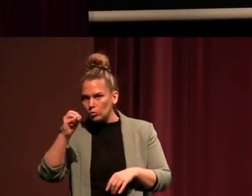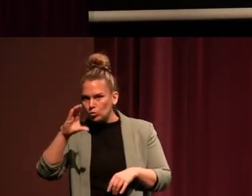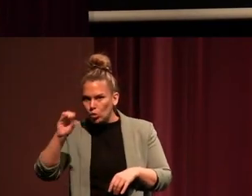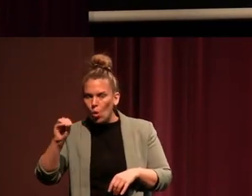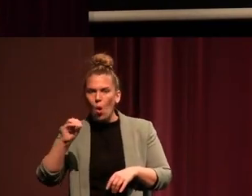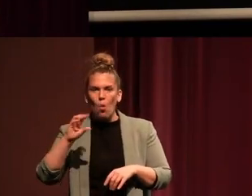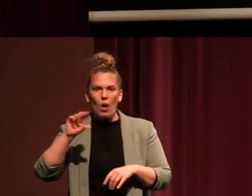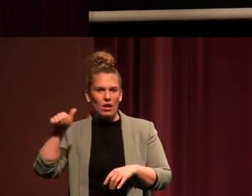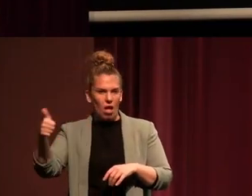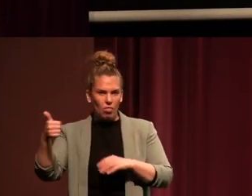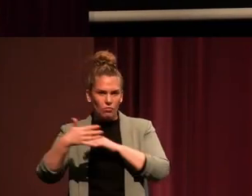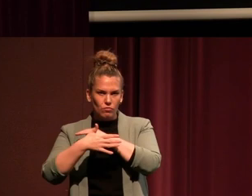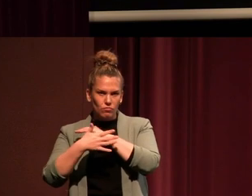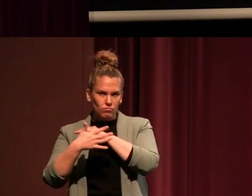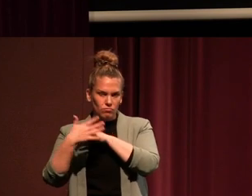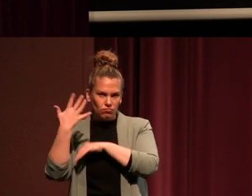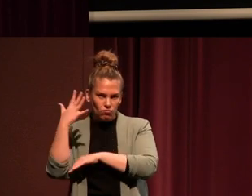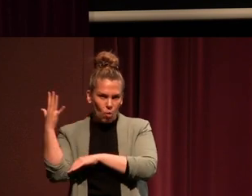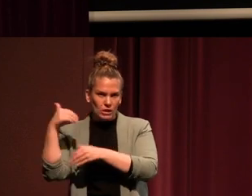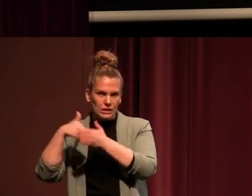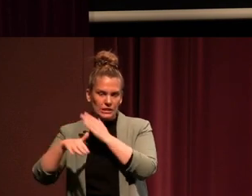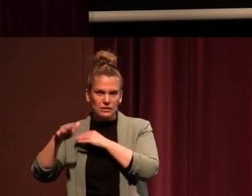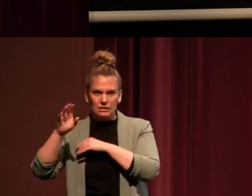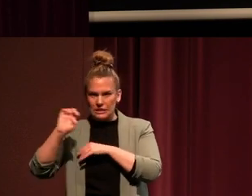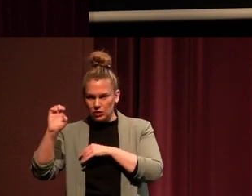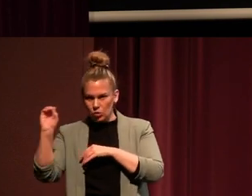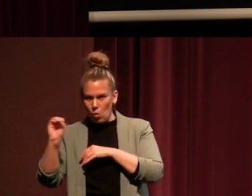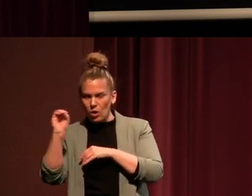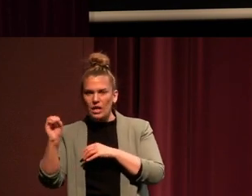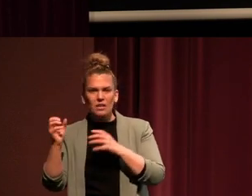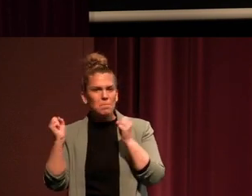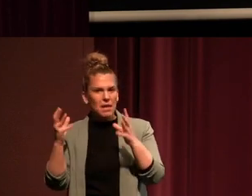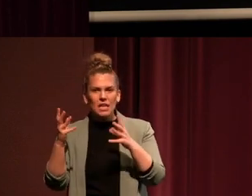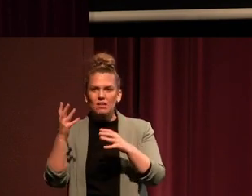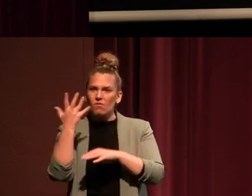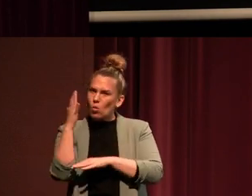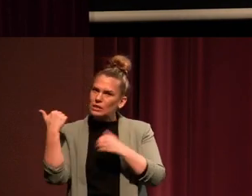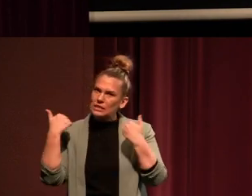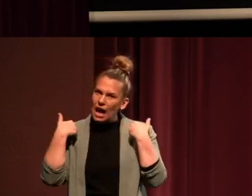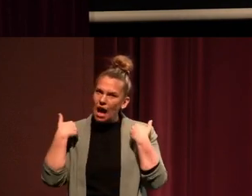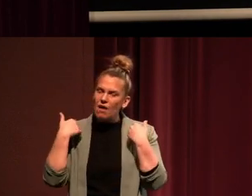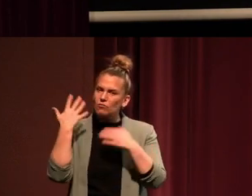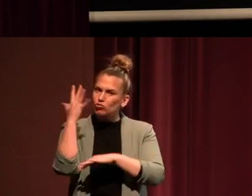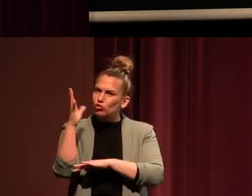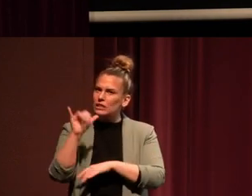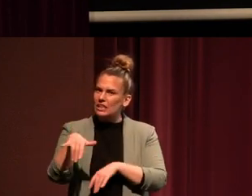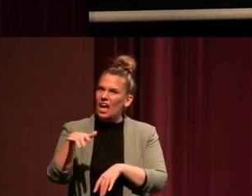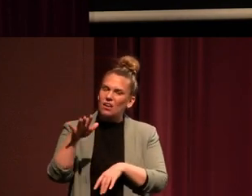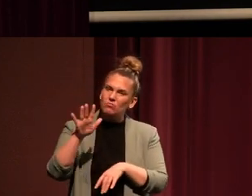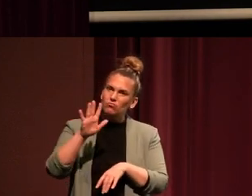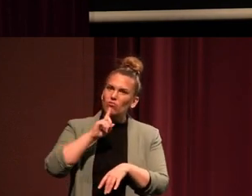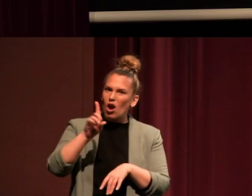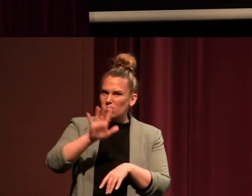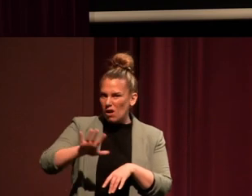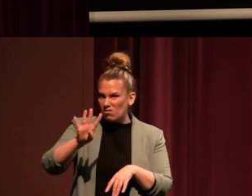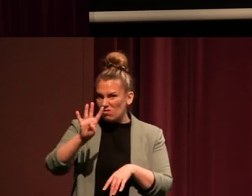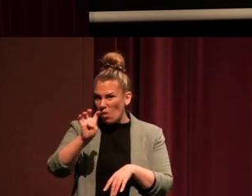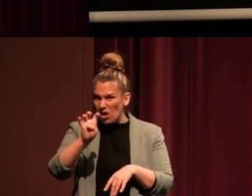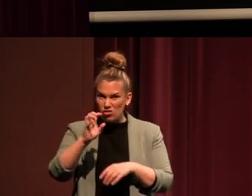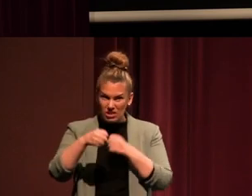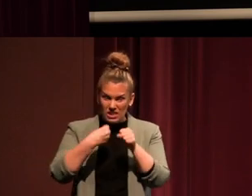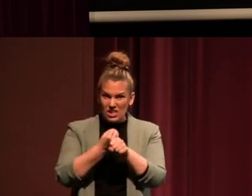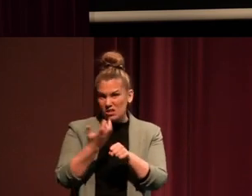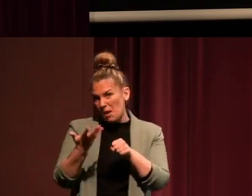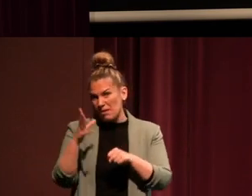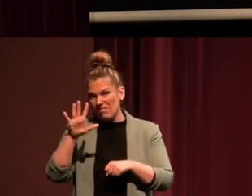eastern Oregon. Almost all sites have trees that are at least 300, often 400, and sometimes 500, 600, 700